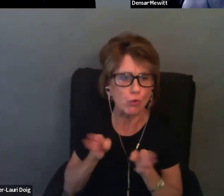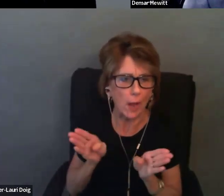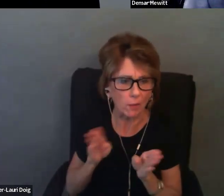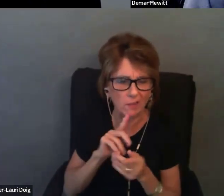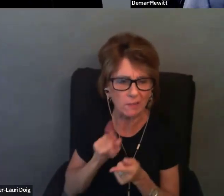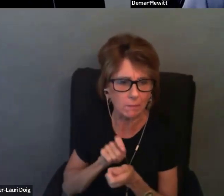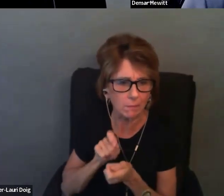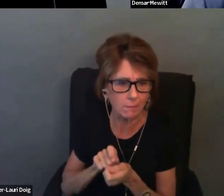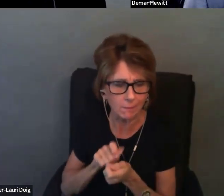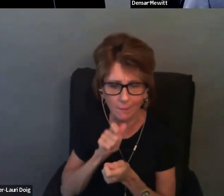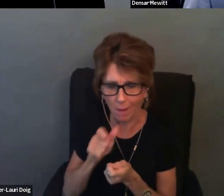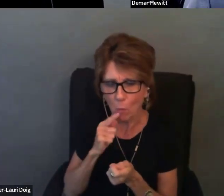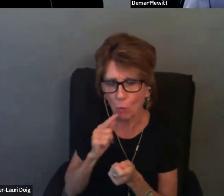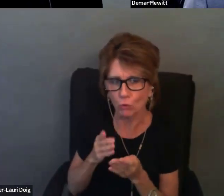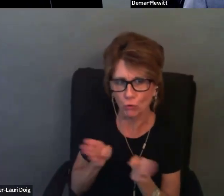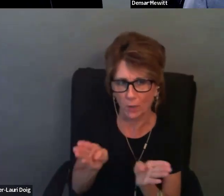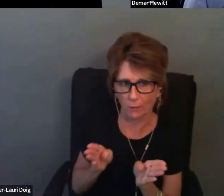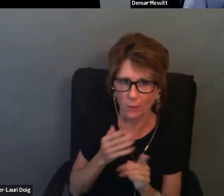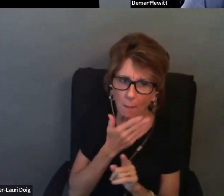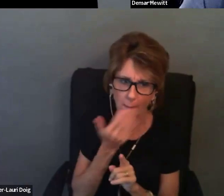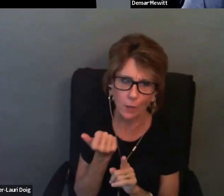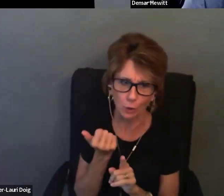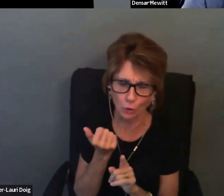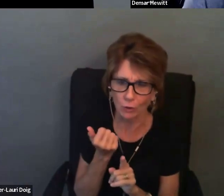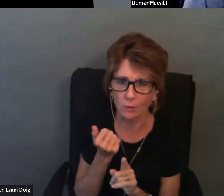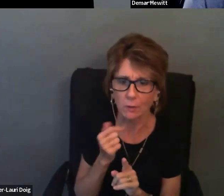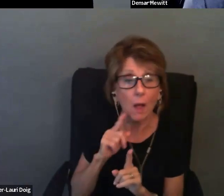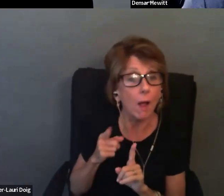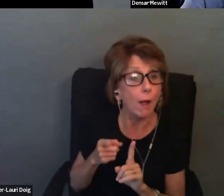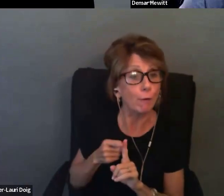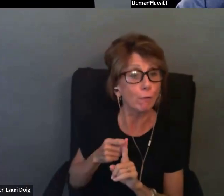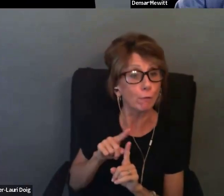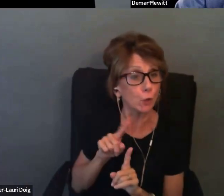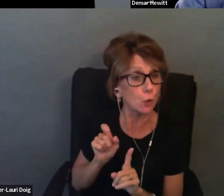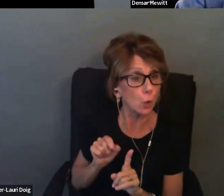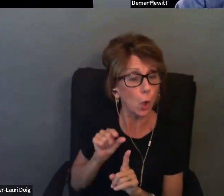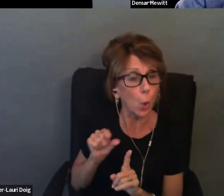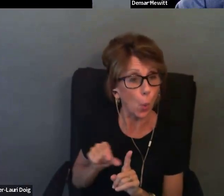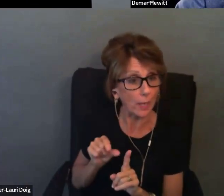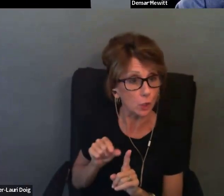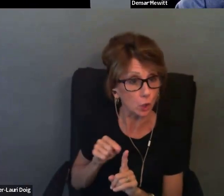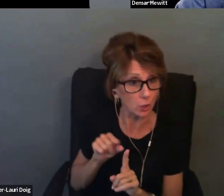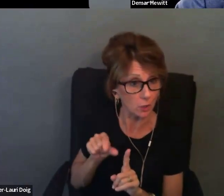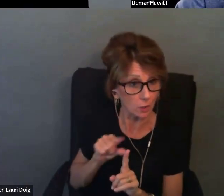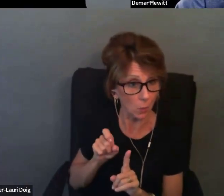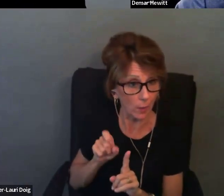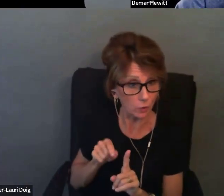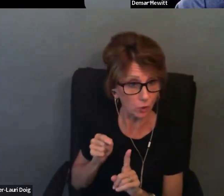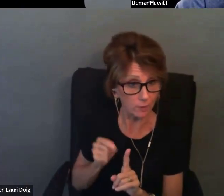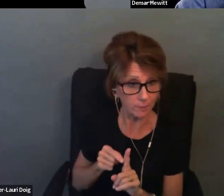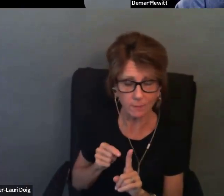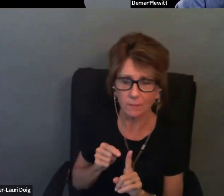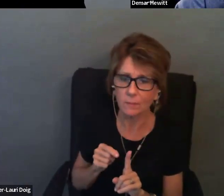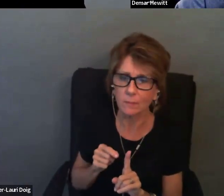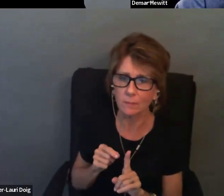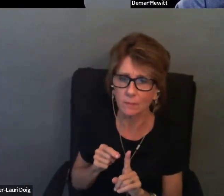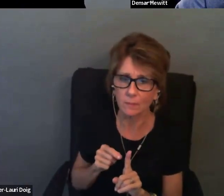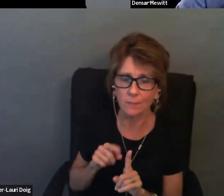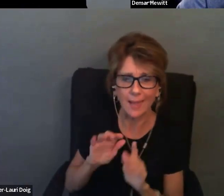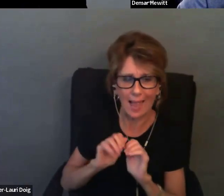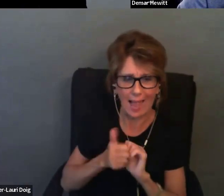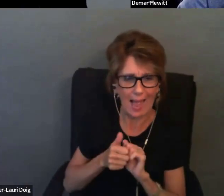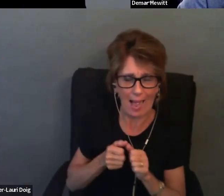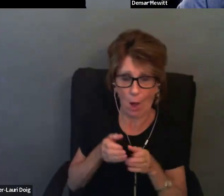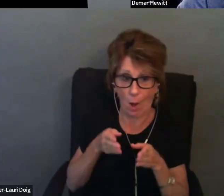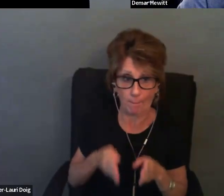we can address it. So the first question that we have for you, Demar, is how can one